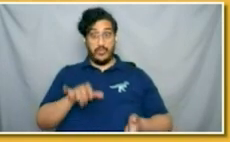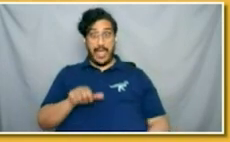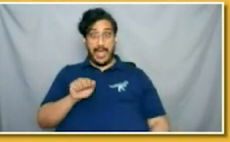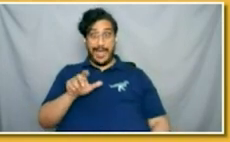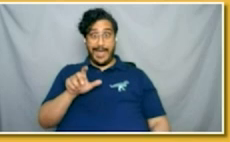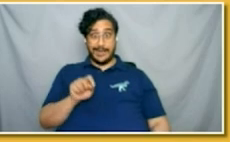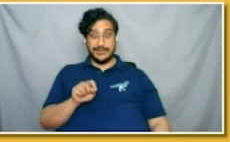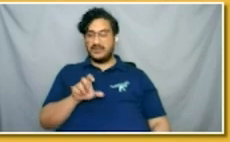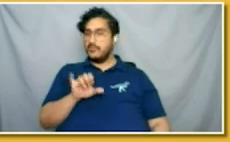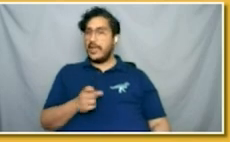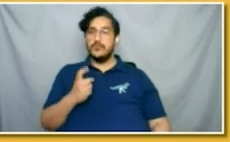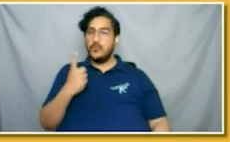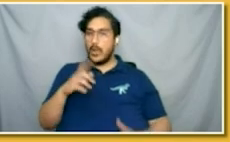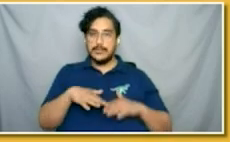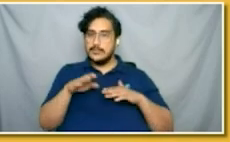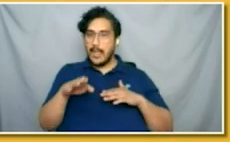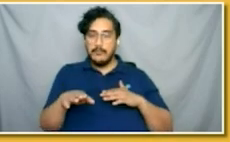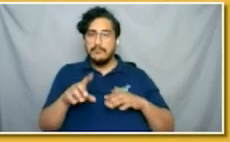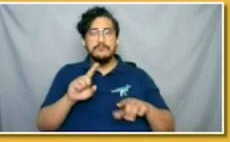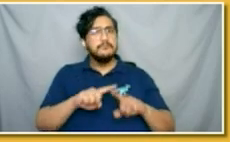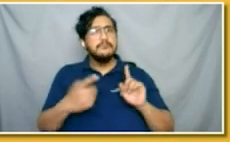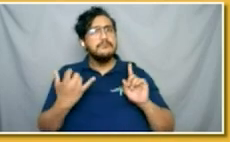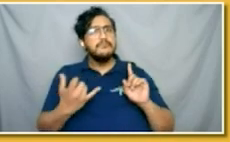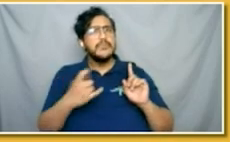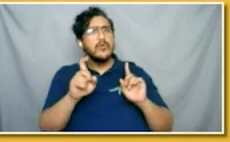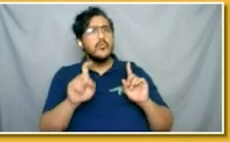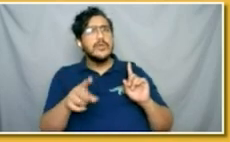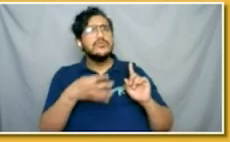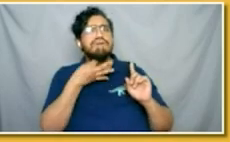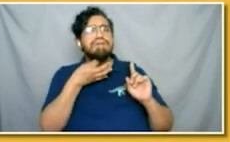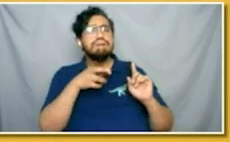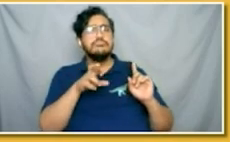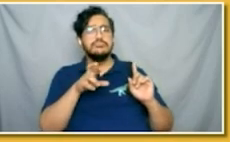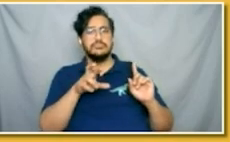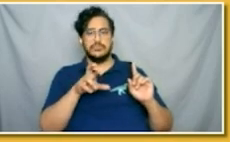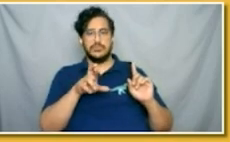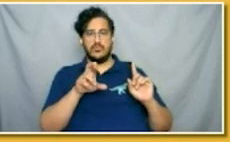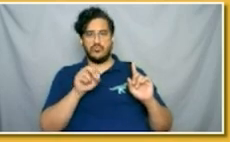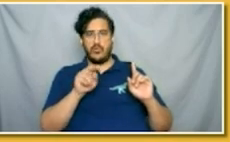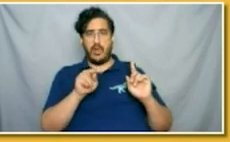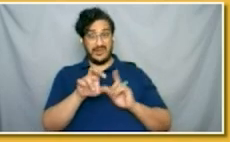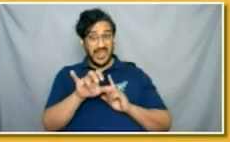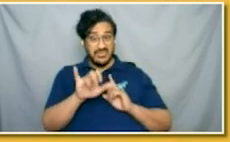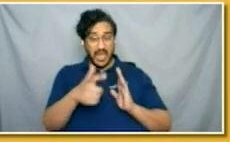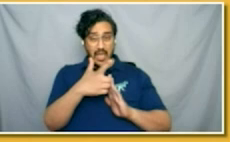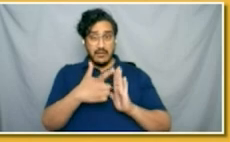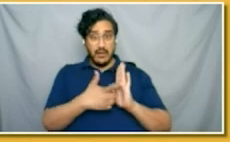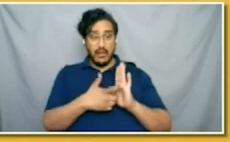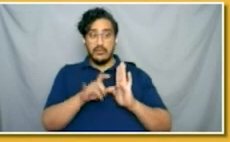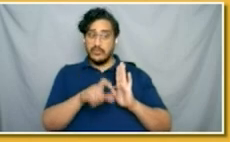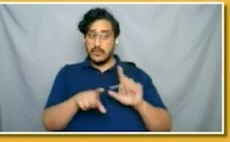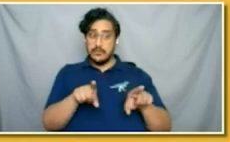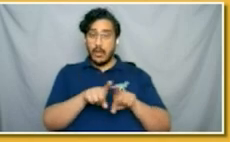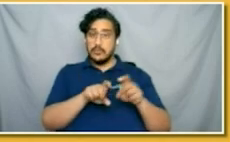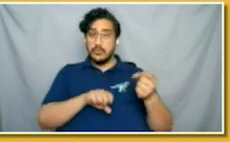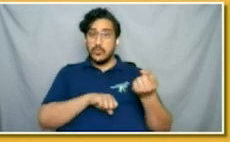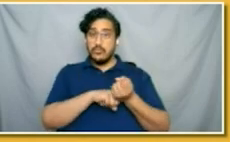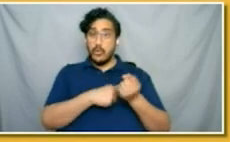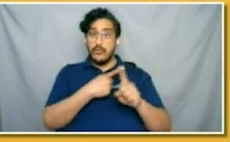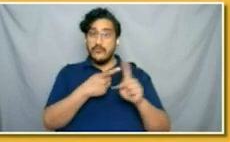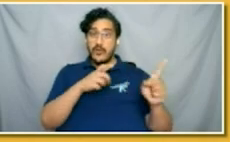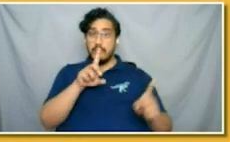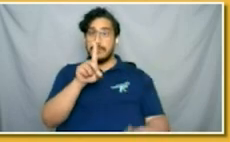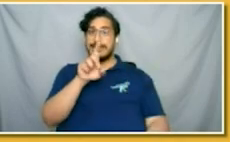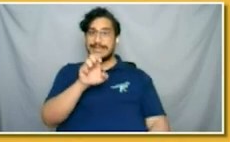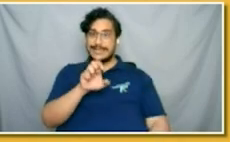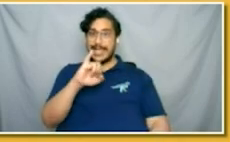step. There is a question from folks, of course. This piece of legislation is also supported by DeJoy, and he's been very public